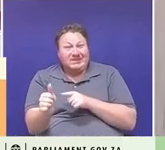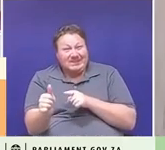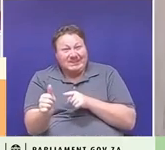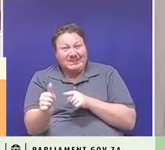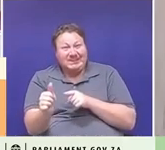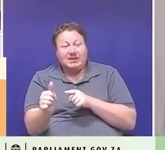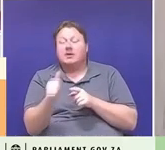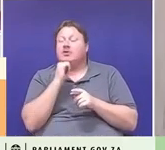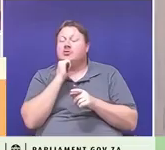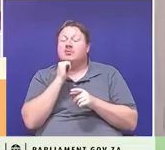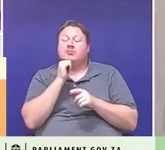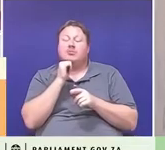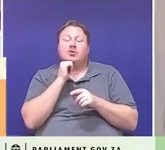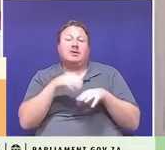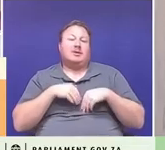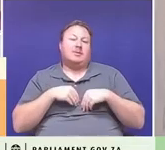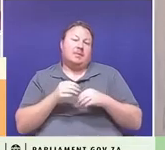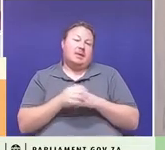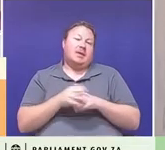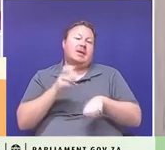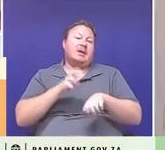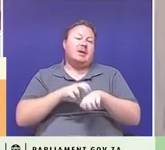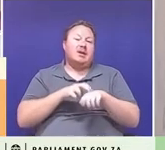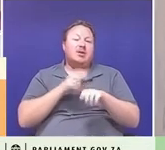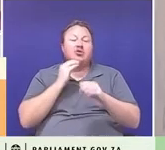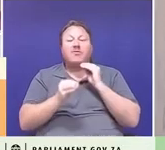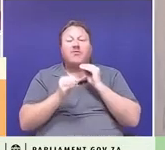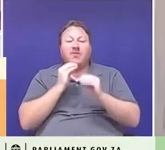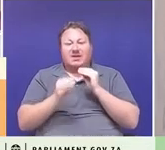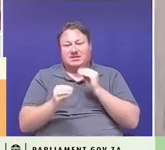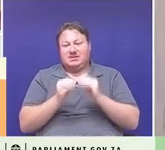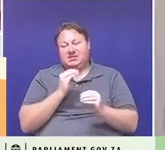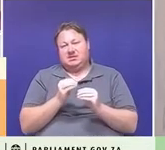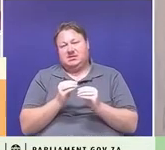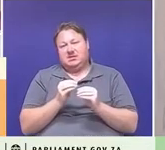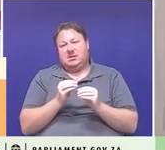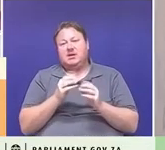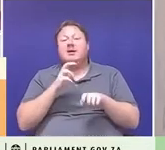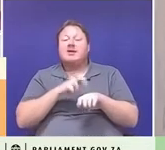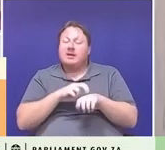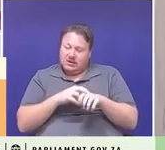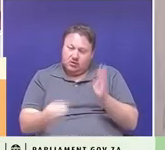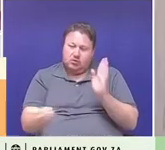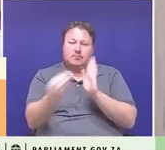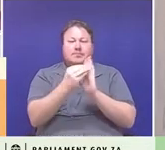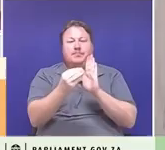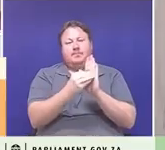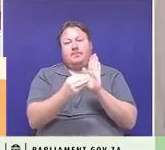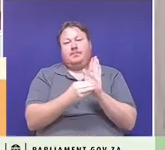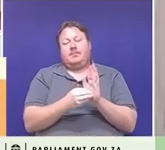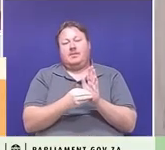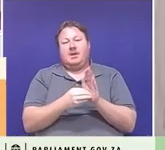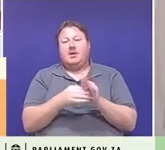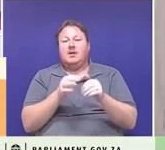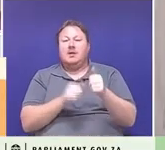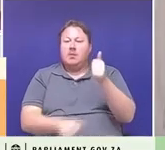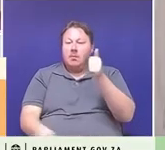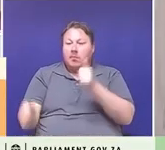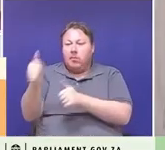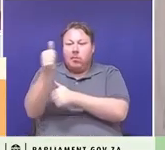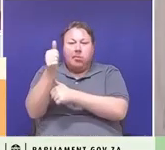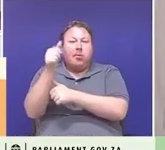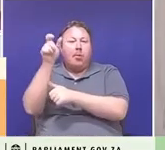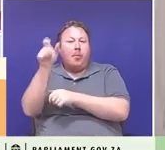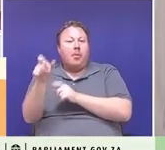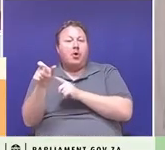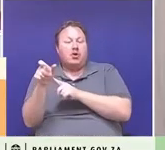diagnosis to course correction to effective enforcement. Accounting officers presiding over